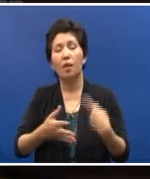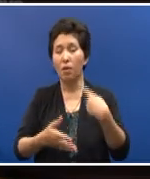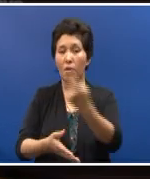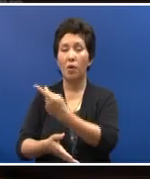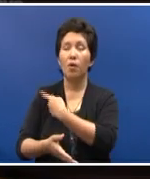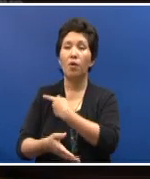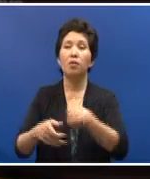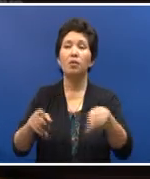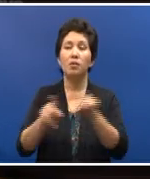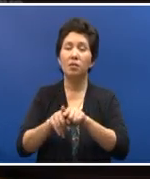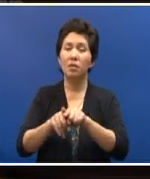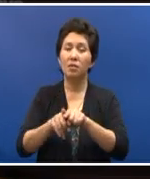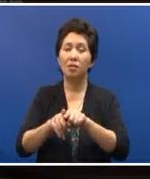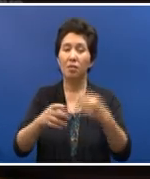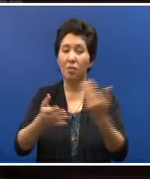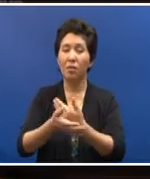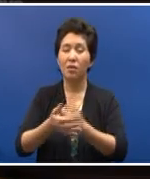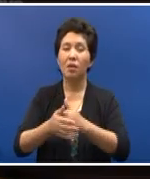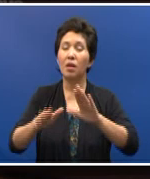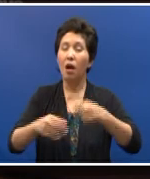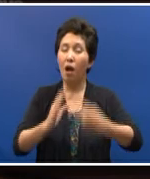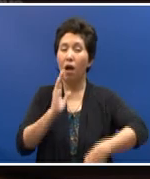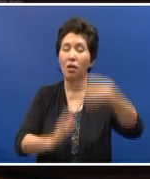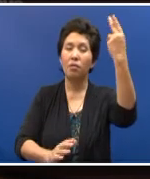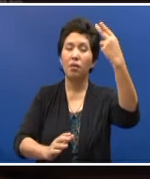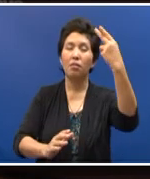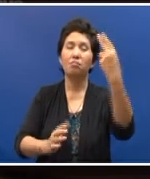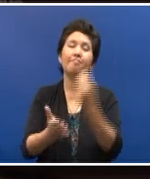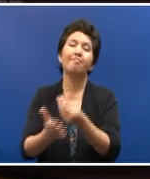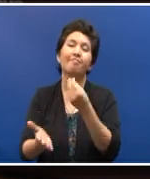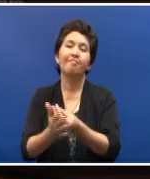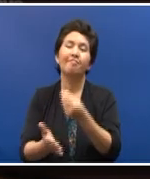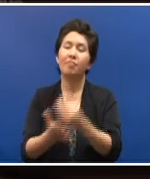we understand that modern technology consumes high amounts of capital.